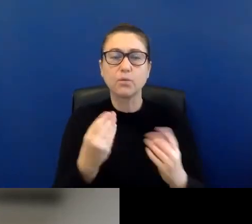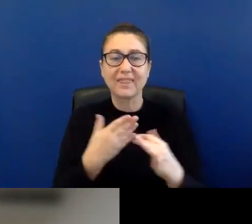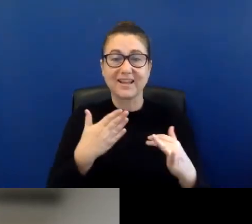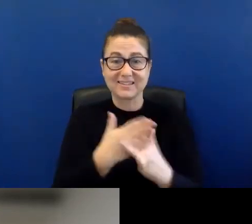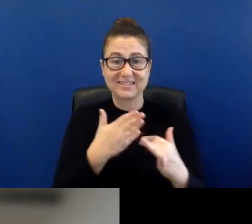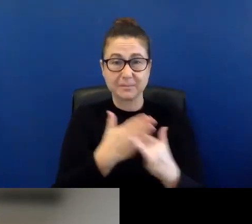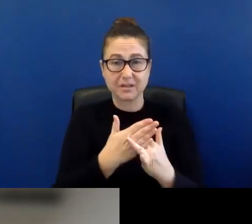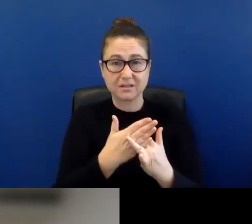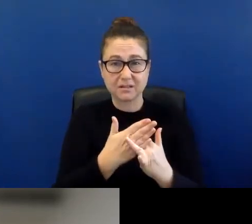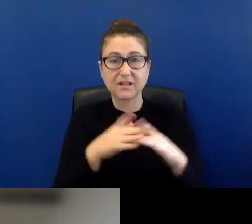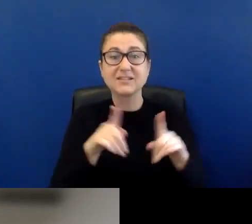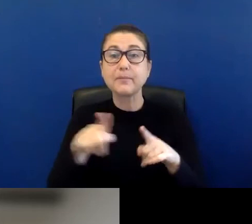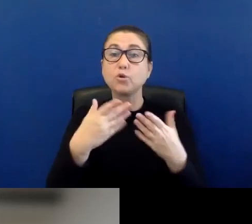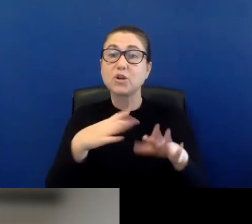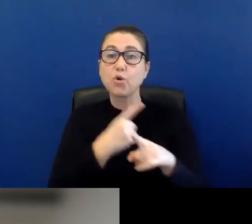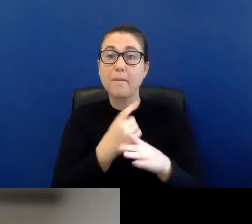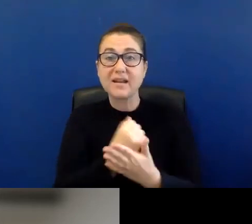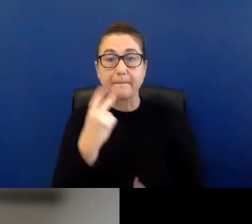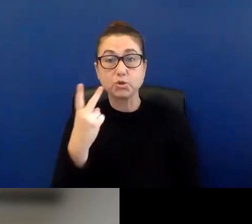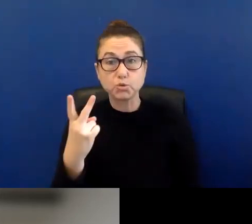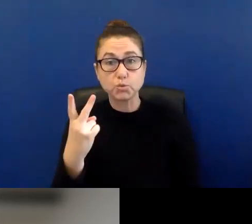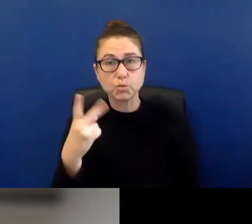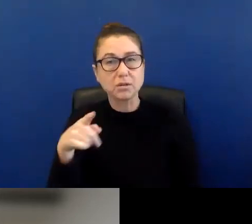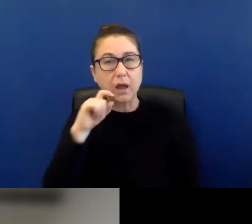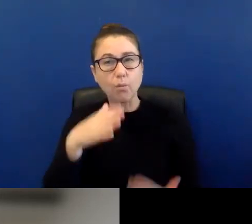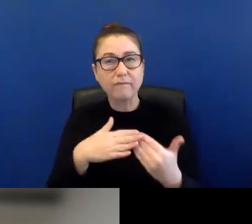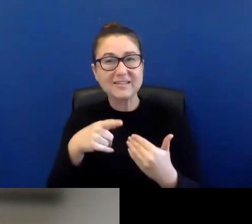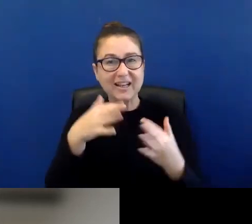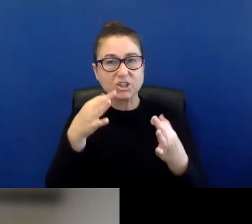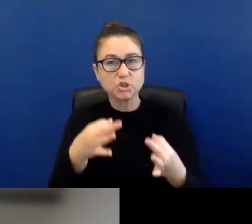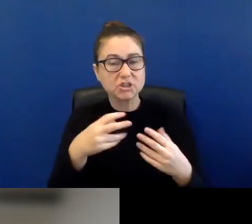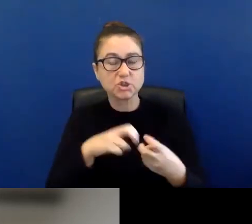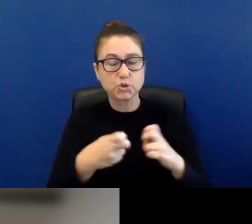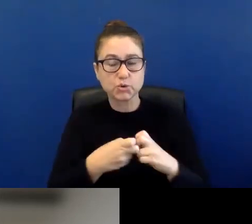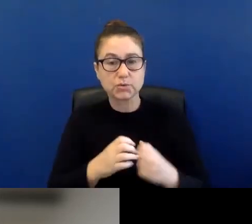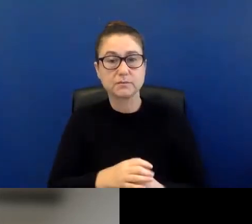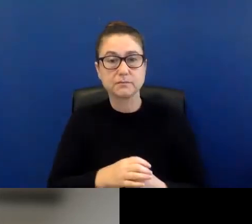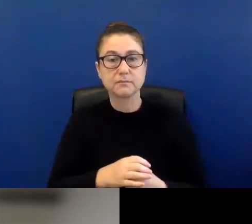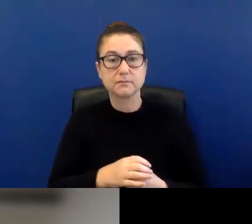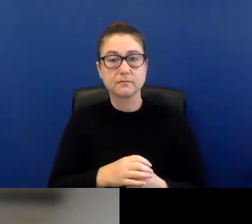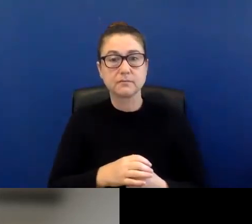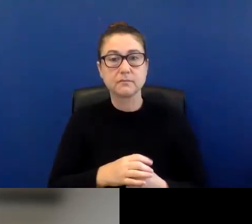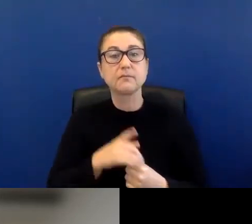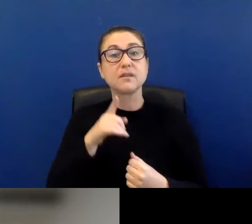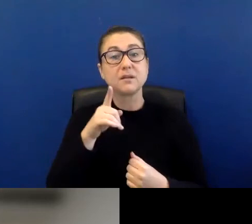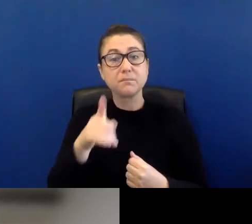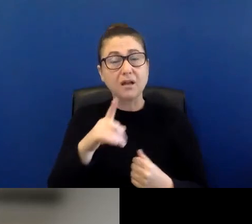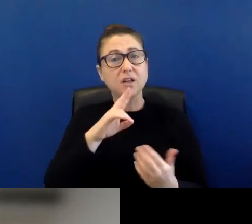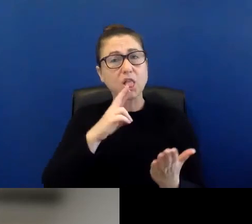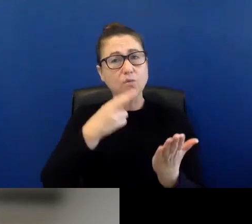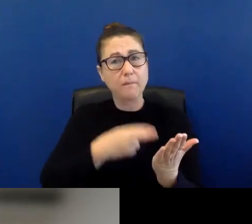all to General Comment Number 2, which deals with this issue. In looking at the report, though, it is important to perhaps traverse some